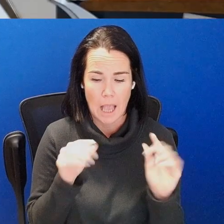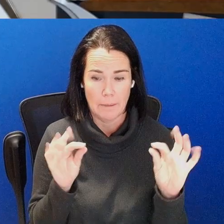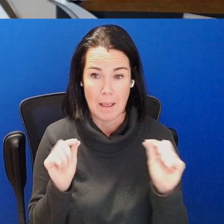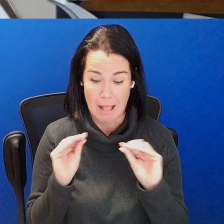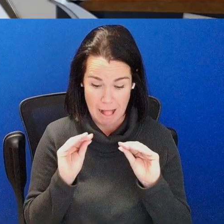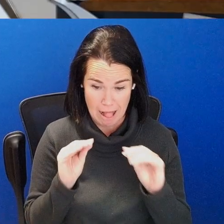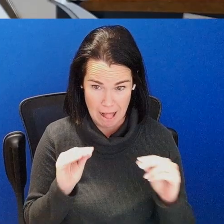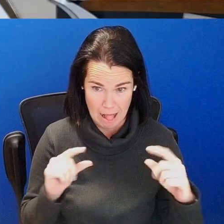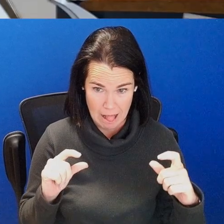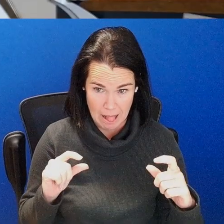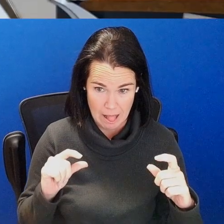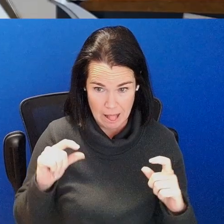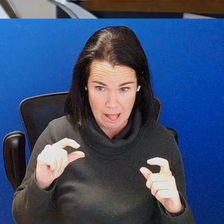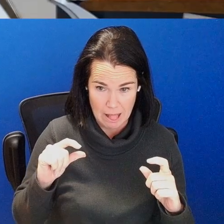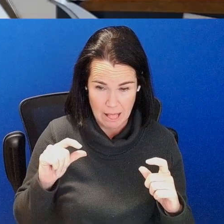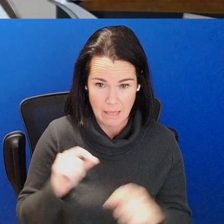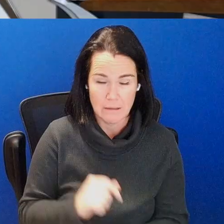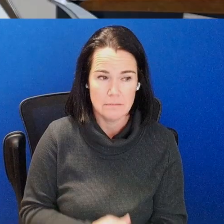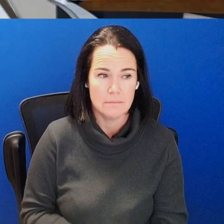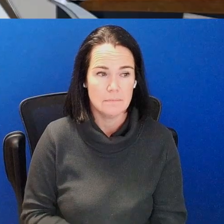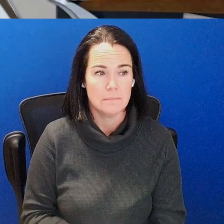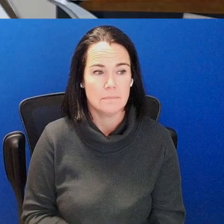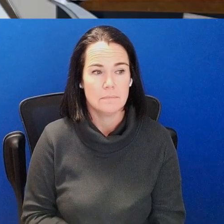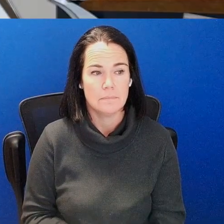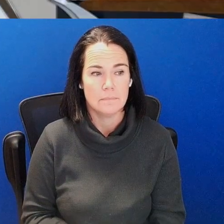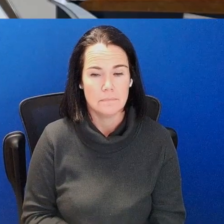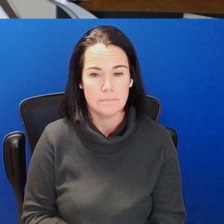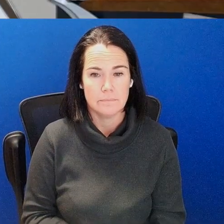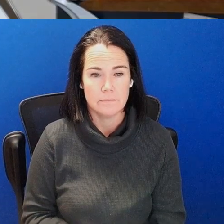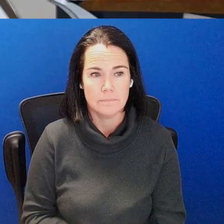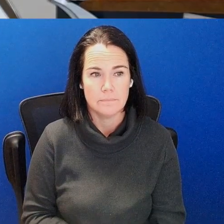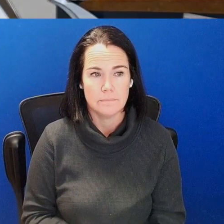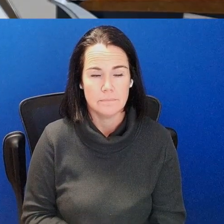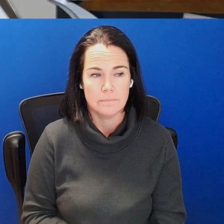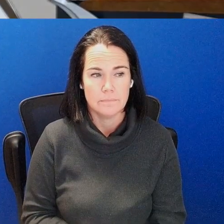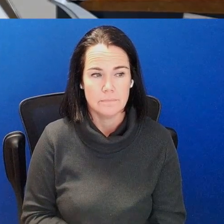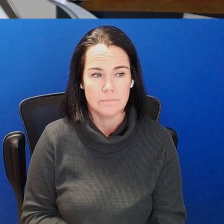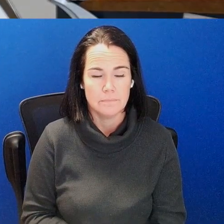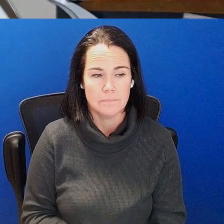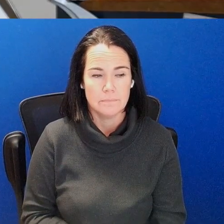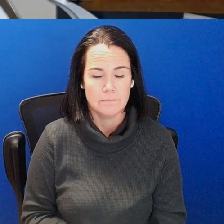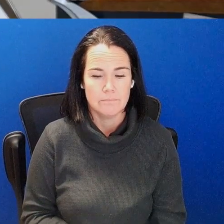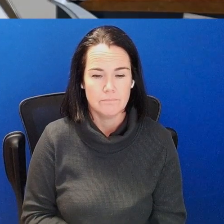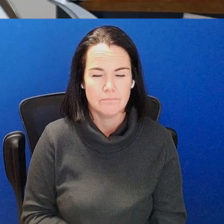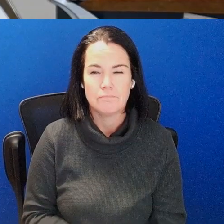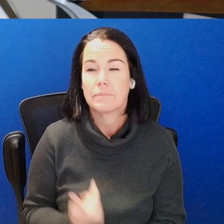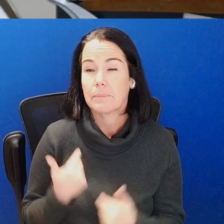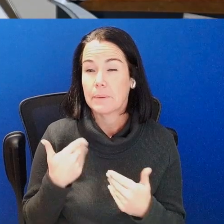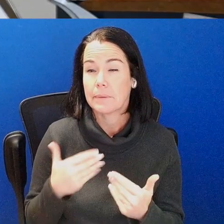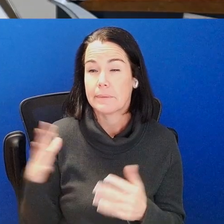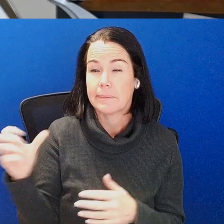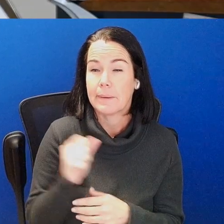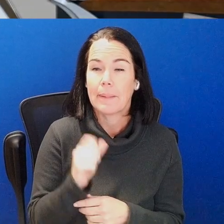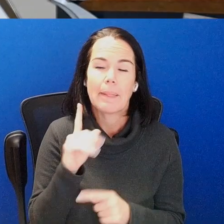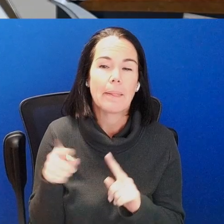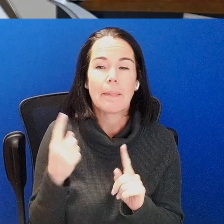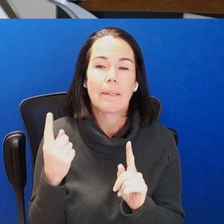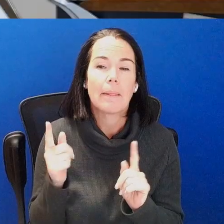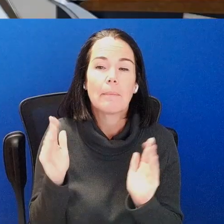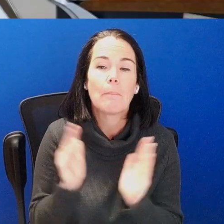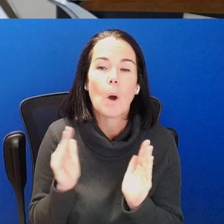As I put it on crooked. Here we go. Let me get a little